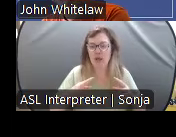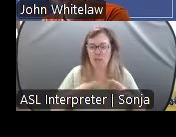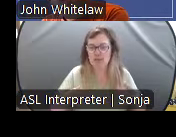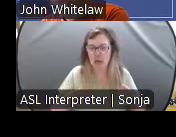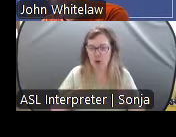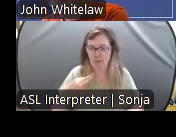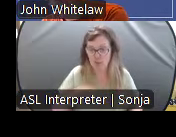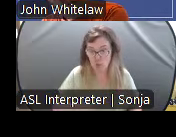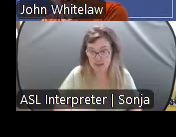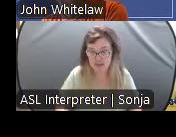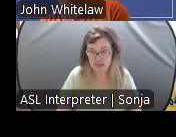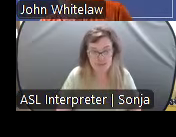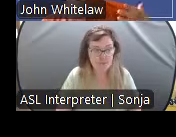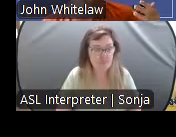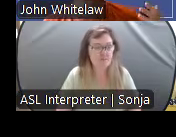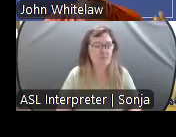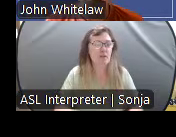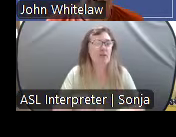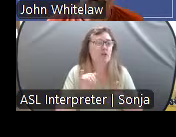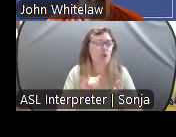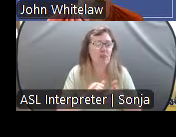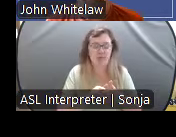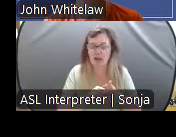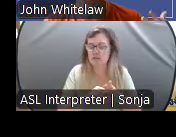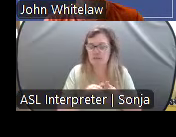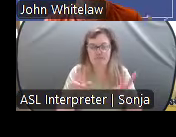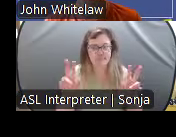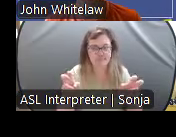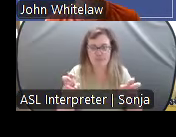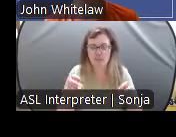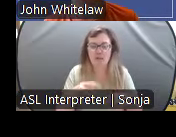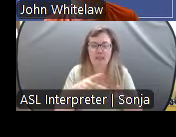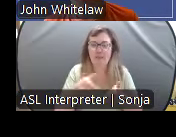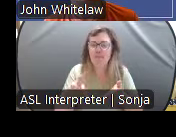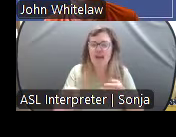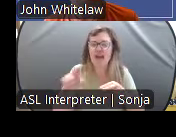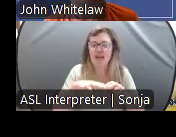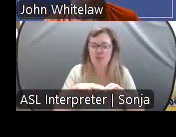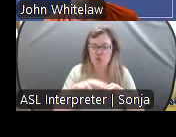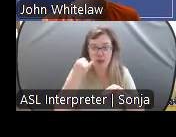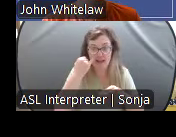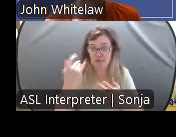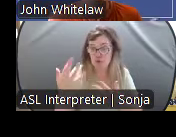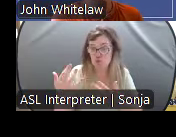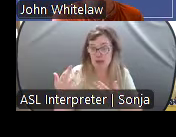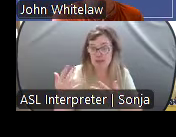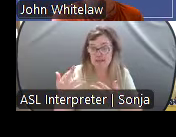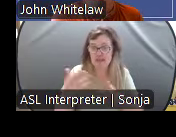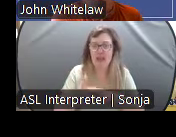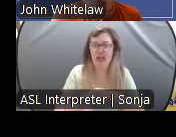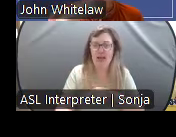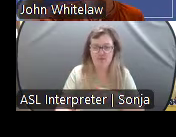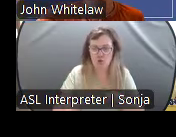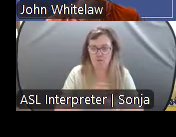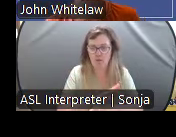credits. And that is just what it sounds like. Is you get paid extra money if you wait to claim after full